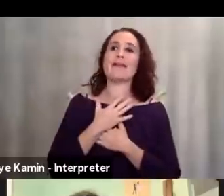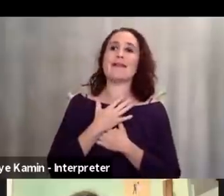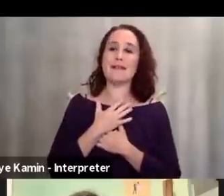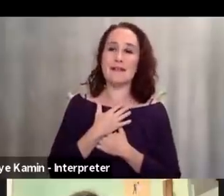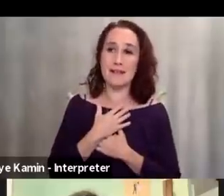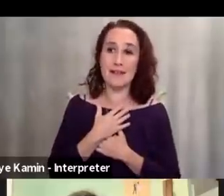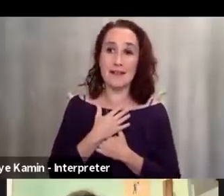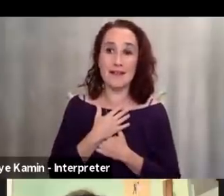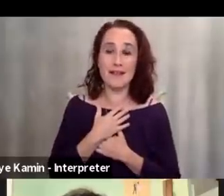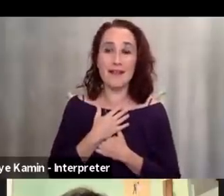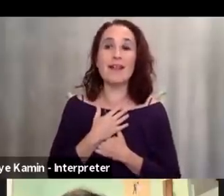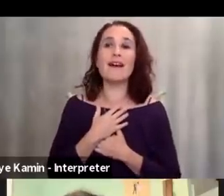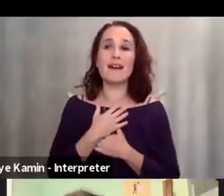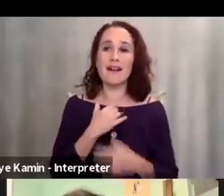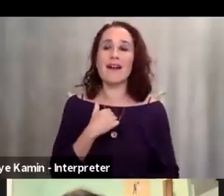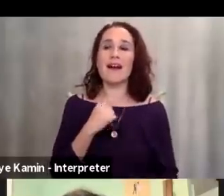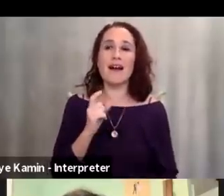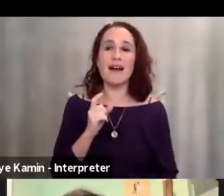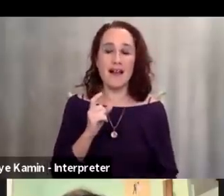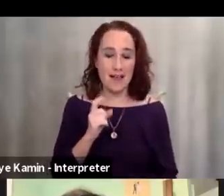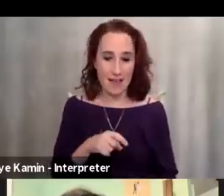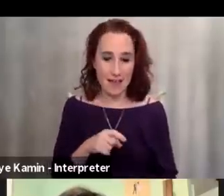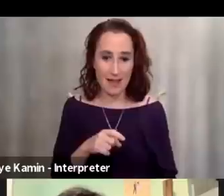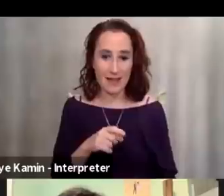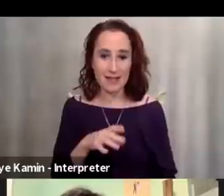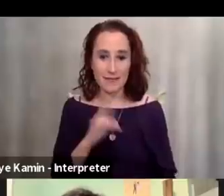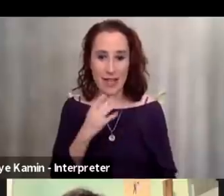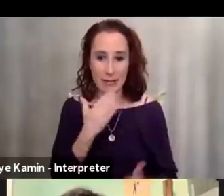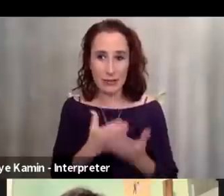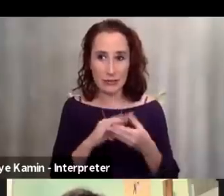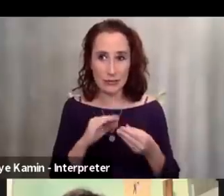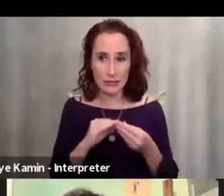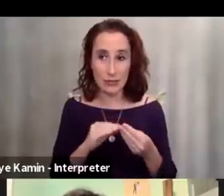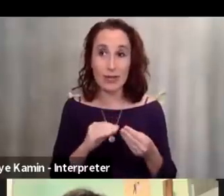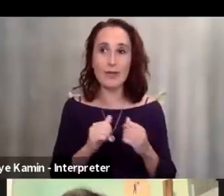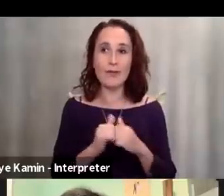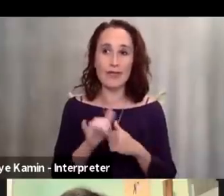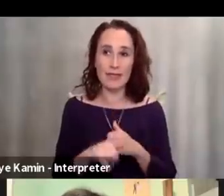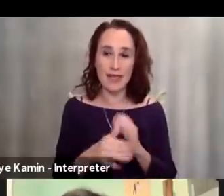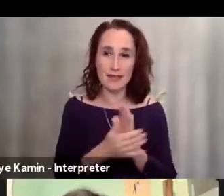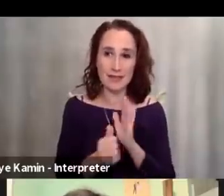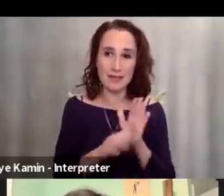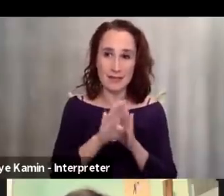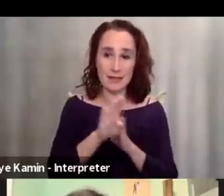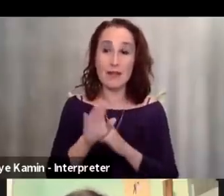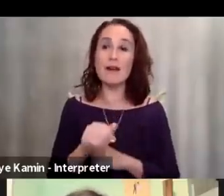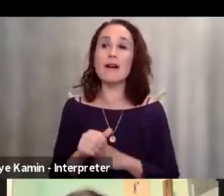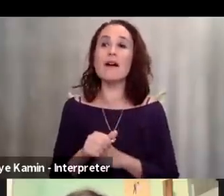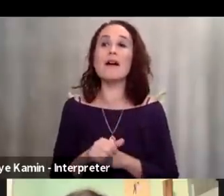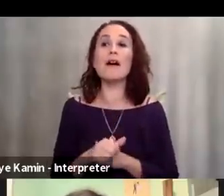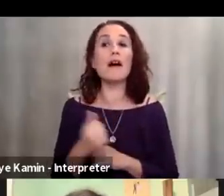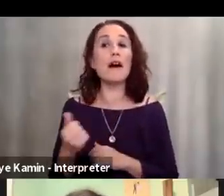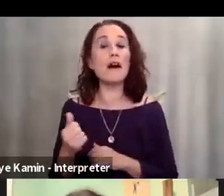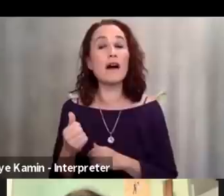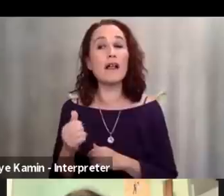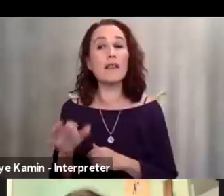my head to actually make sense and be a good story. Then the other piece of advice that I would give is